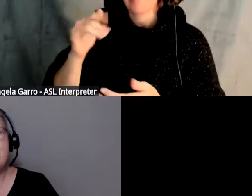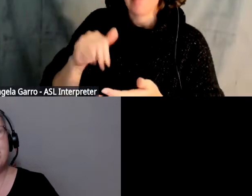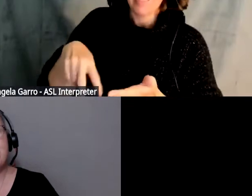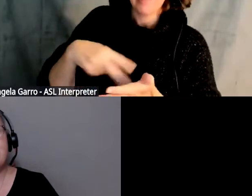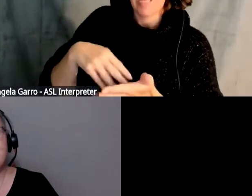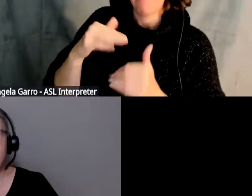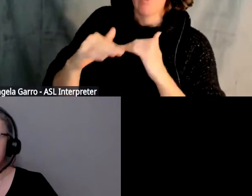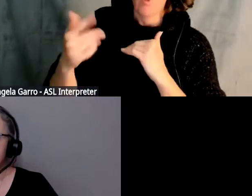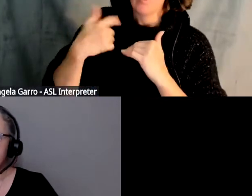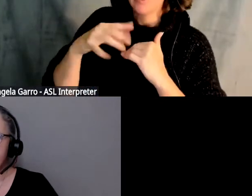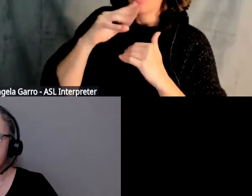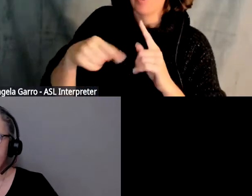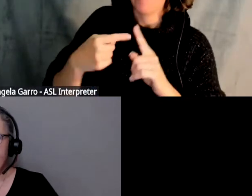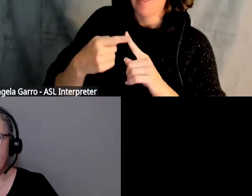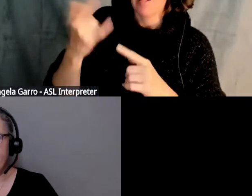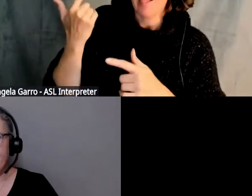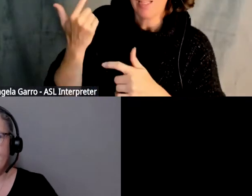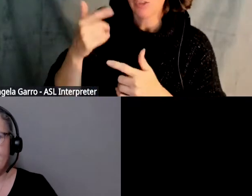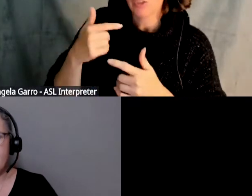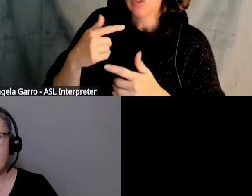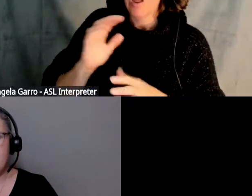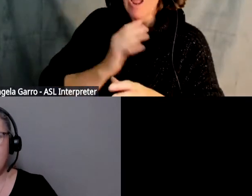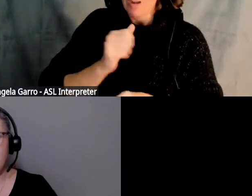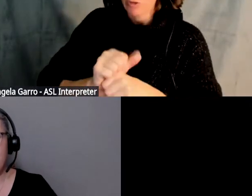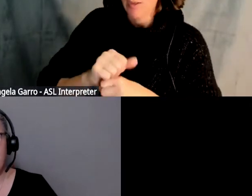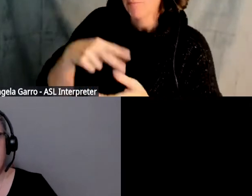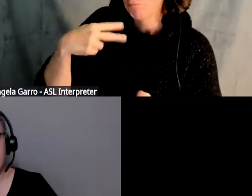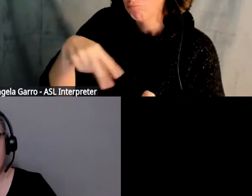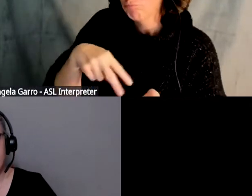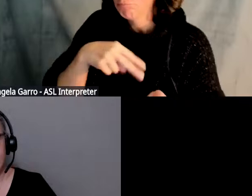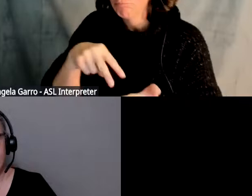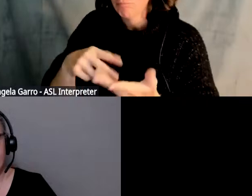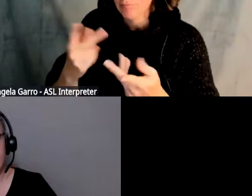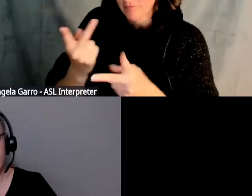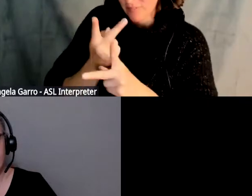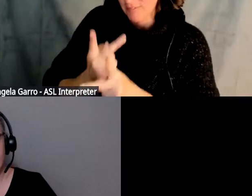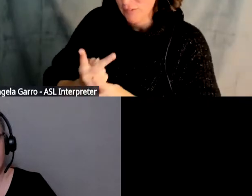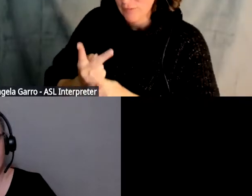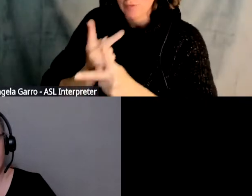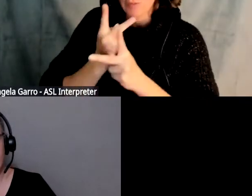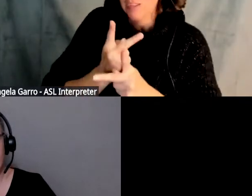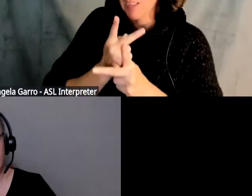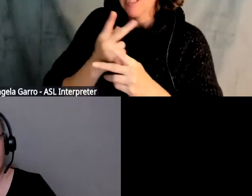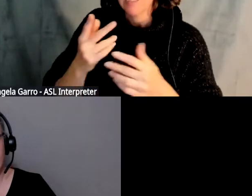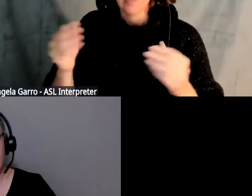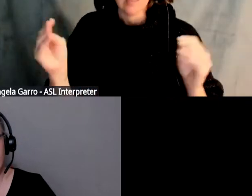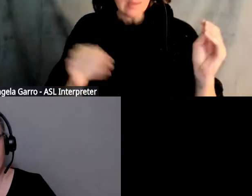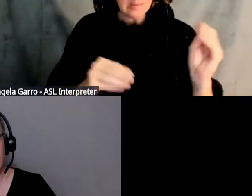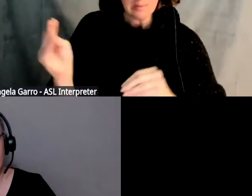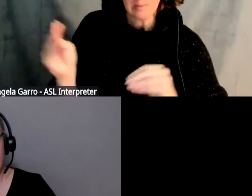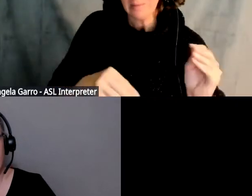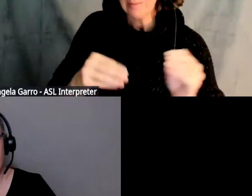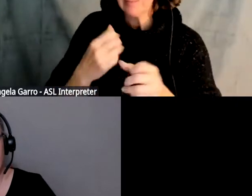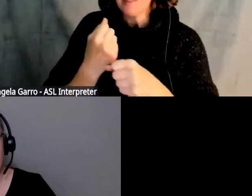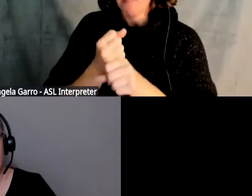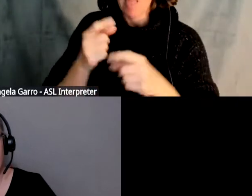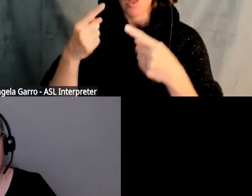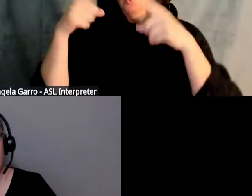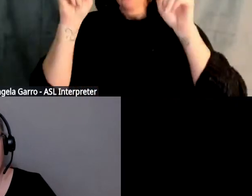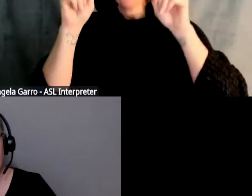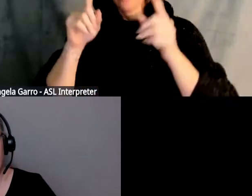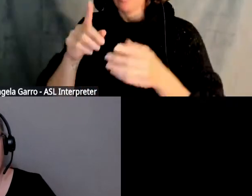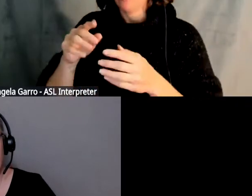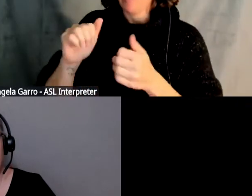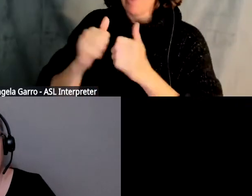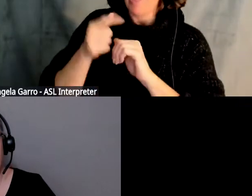year. Our job is to get on the dance floor and start dancing, make it work to the direction that the governance team wants to